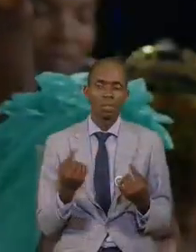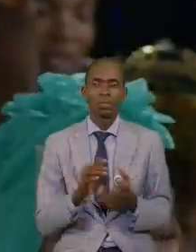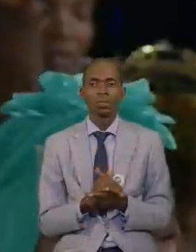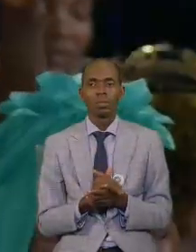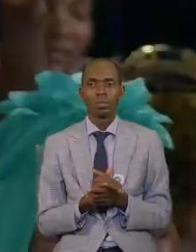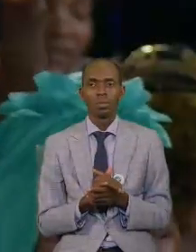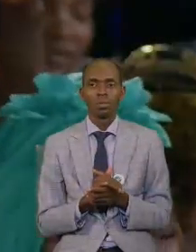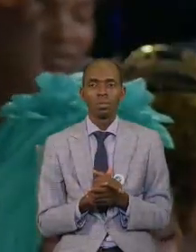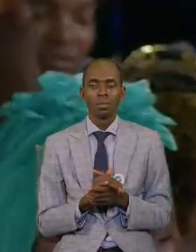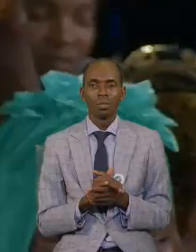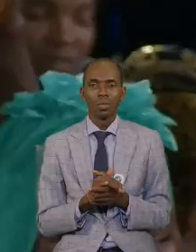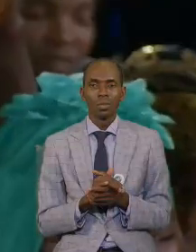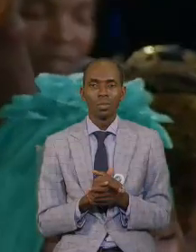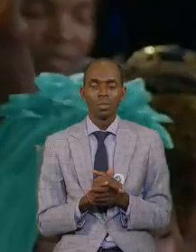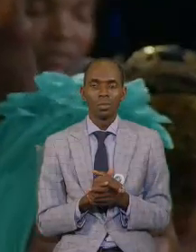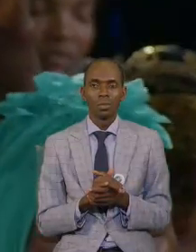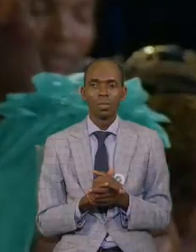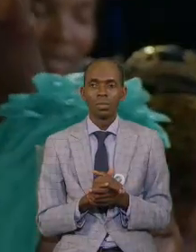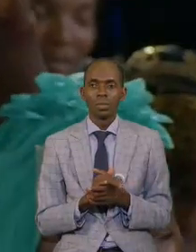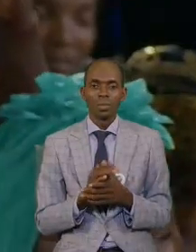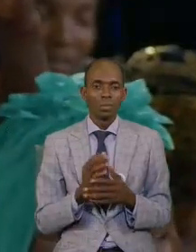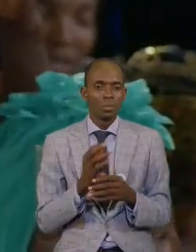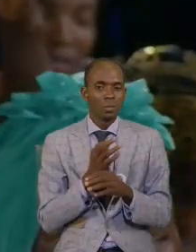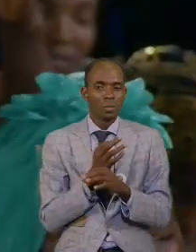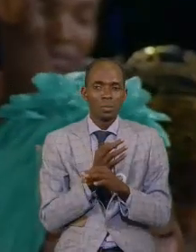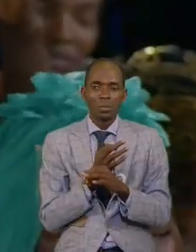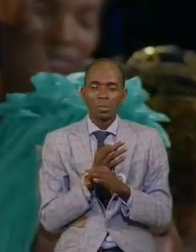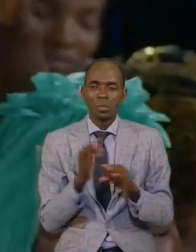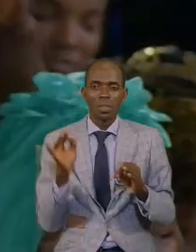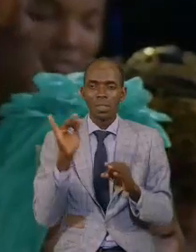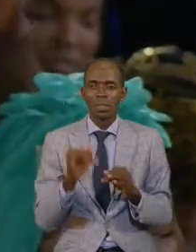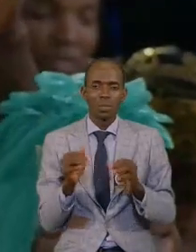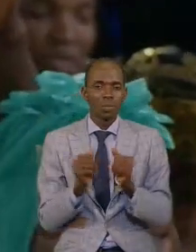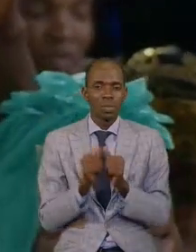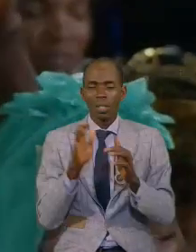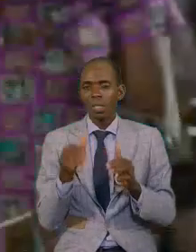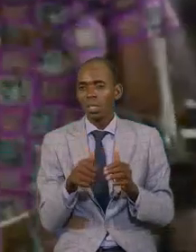Fully, without any reservation, I commit myself unto You.